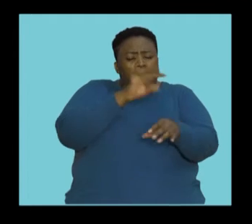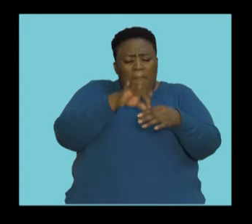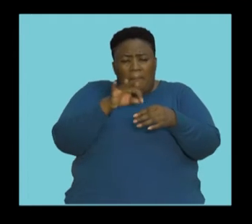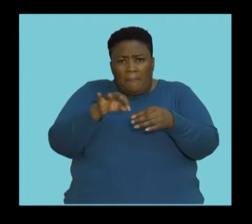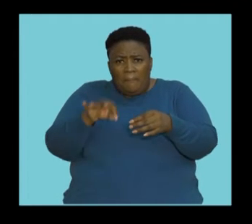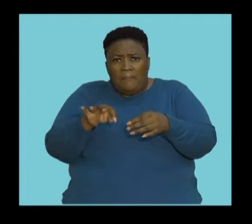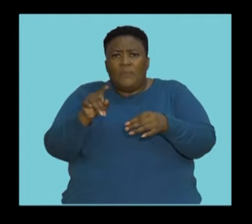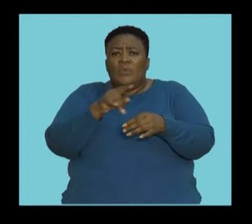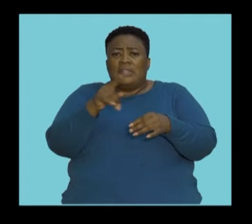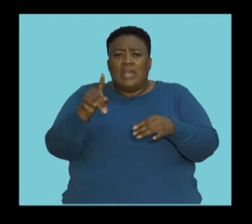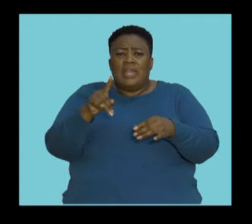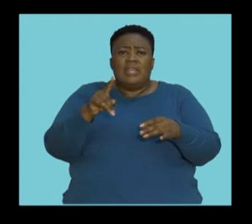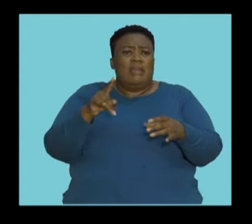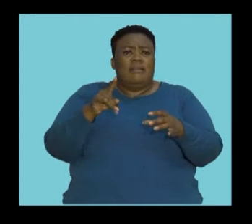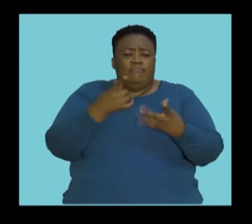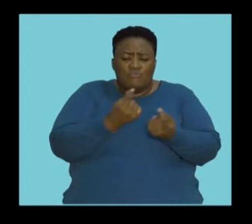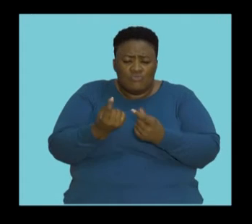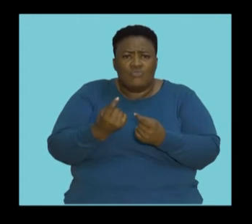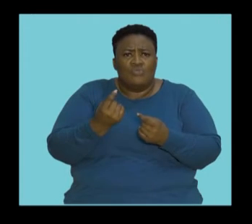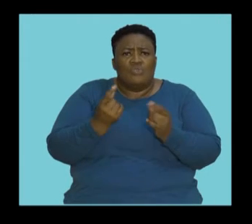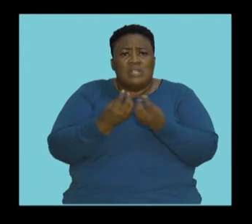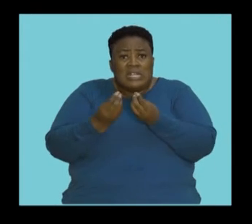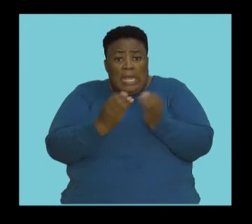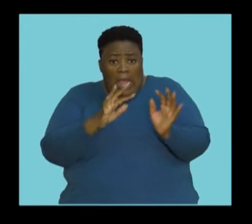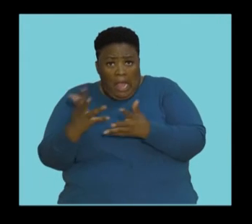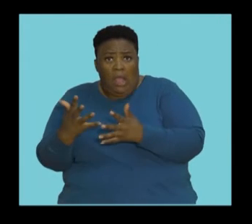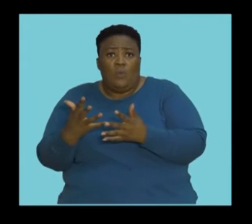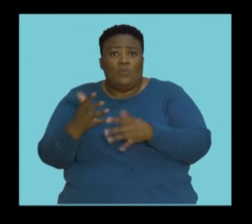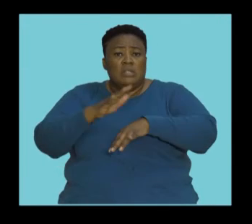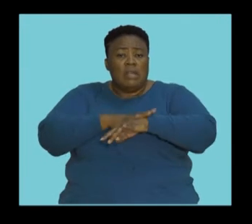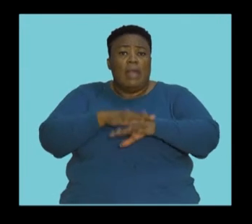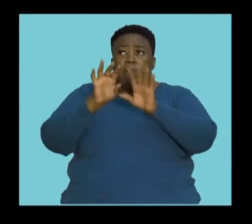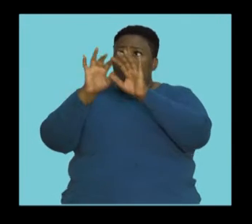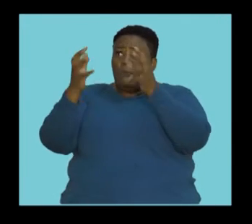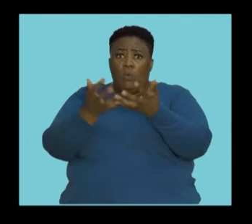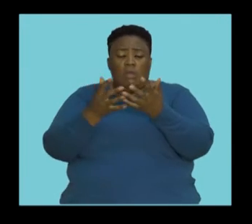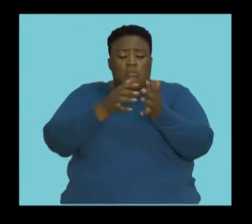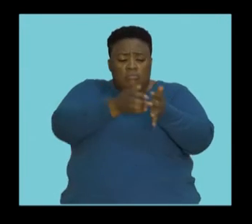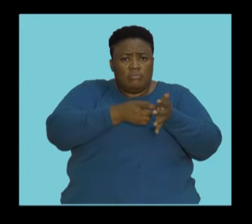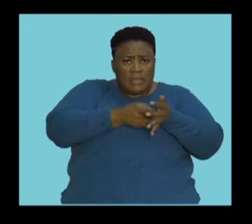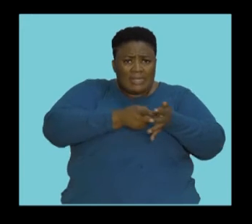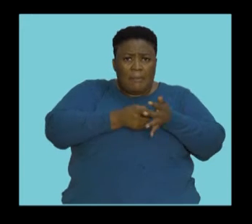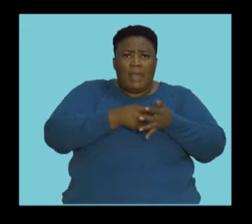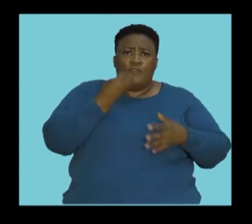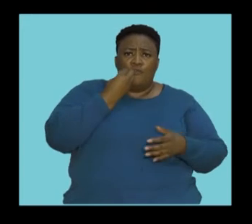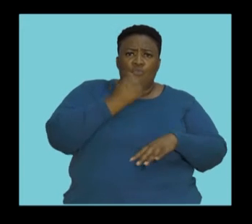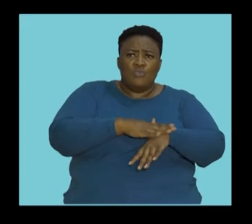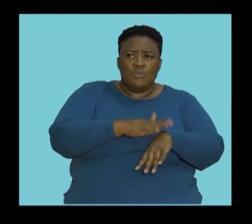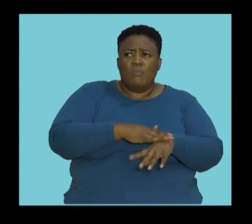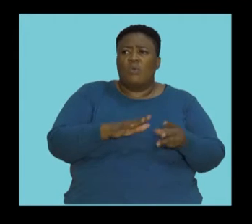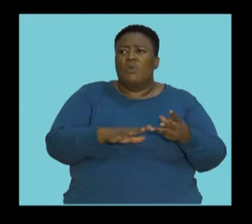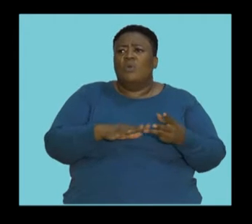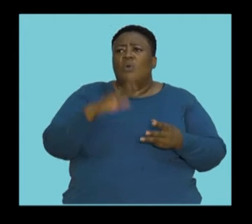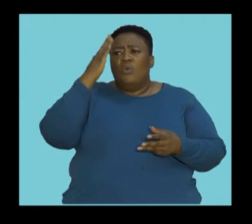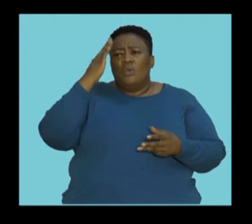cope with the demands of a global increasing population have been a factor that affects food security. We know that there's